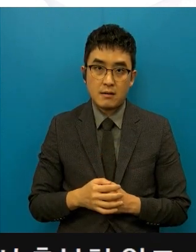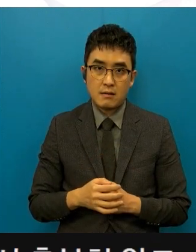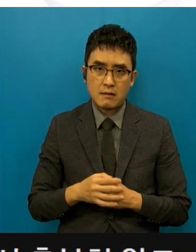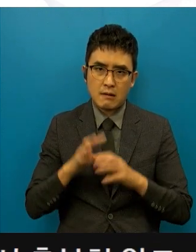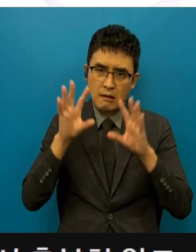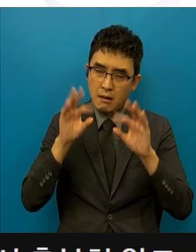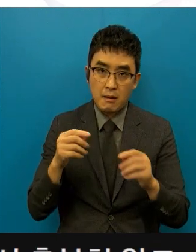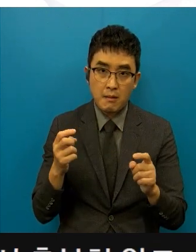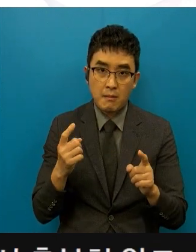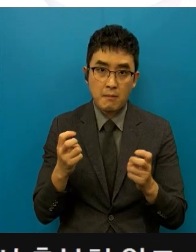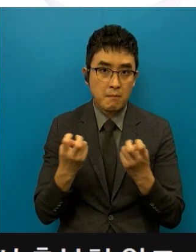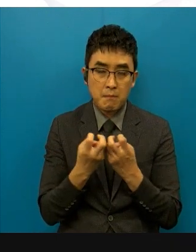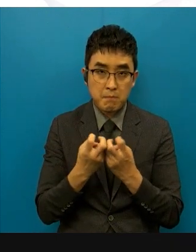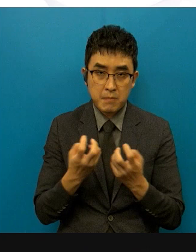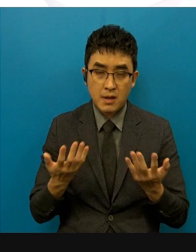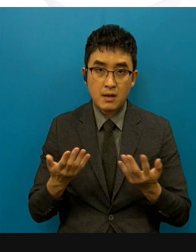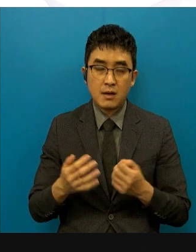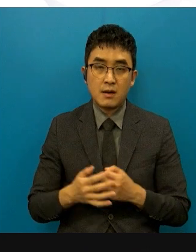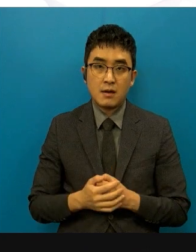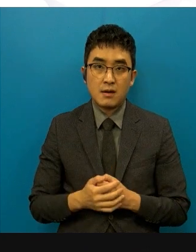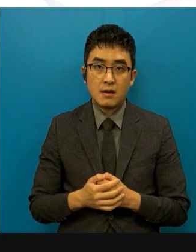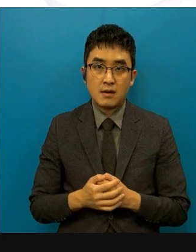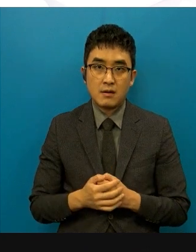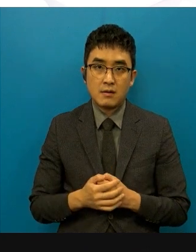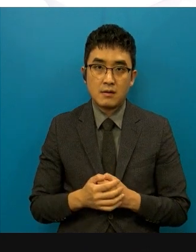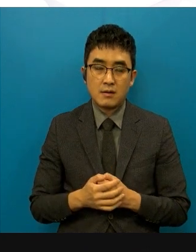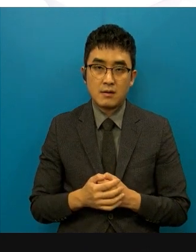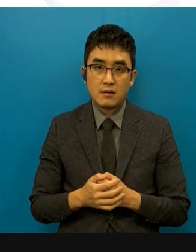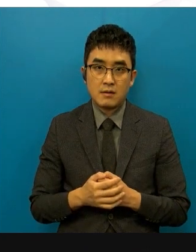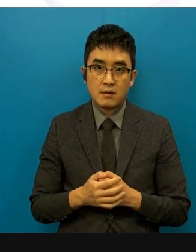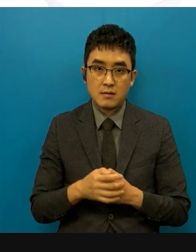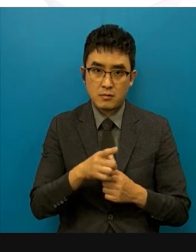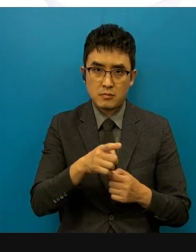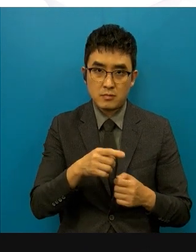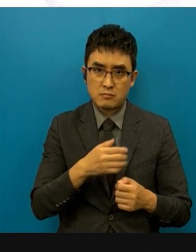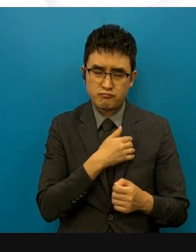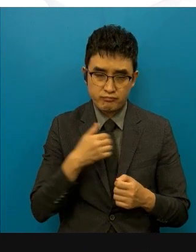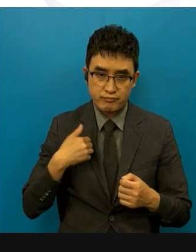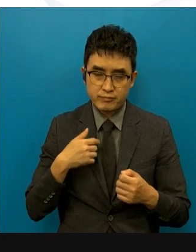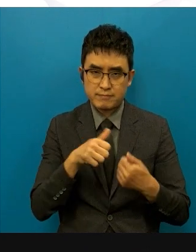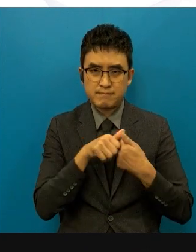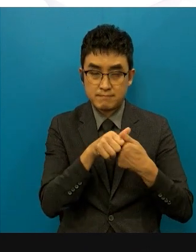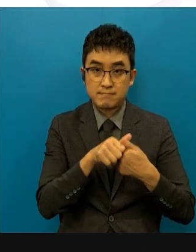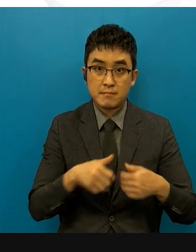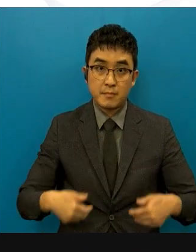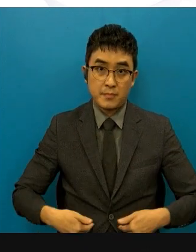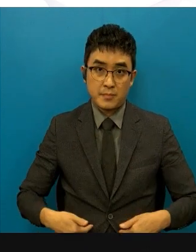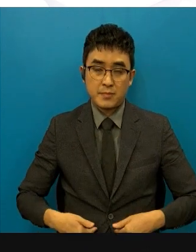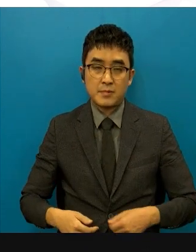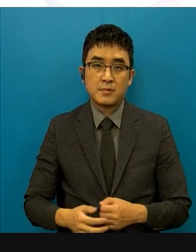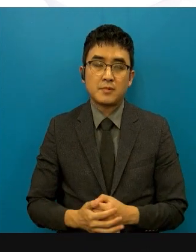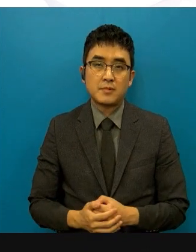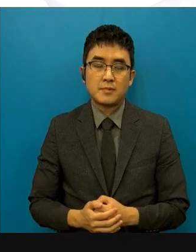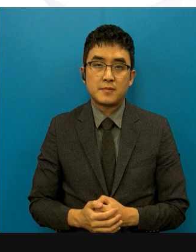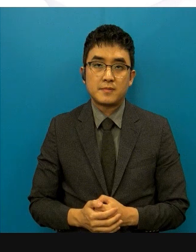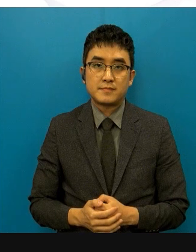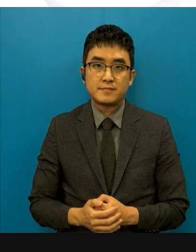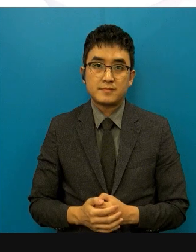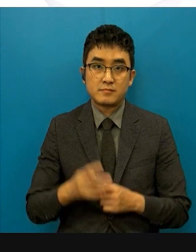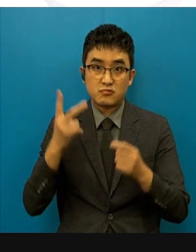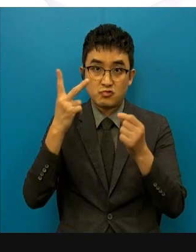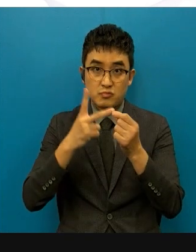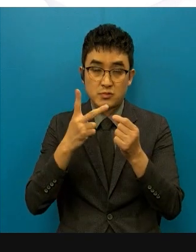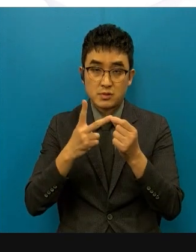What we see here is also, I must add, unbearable suffering with no prospect of improvement is what